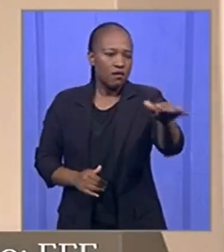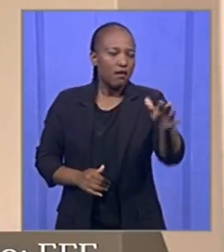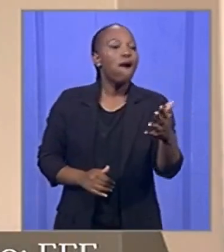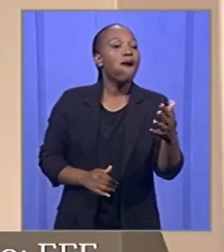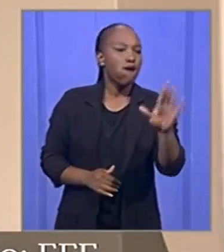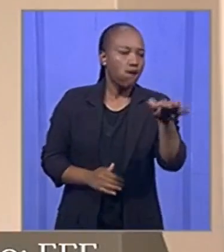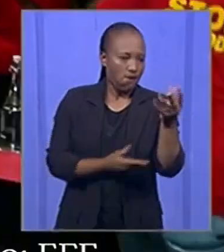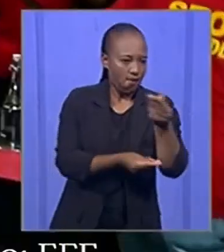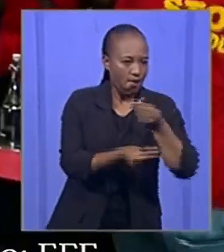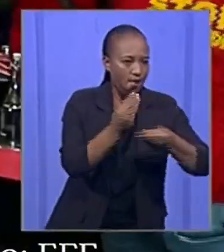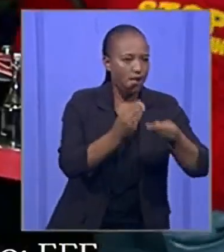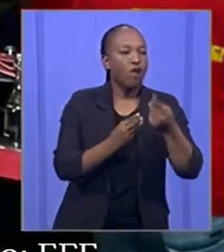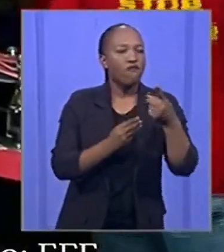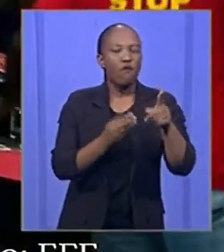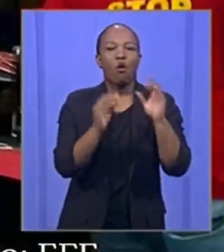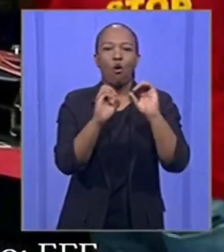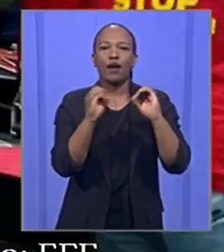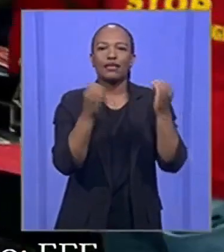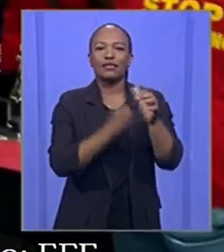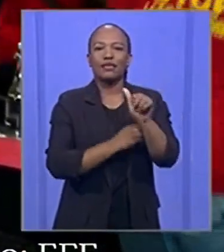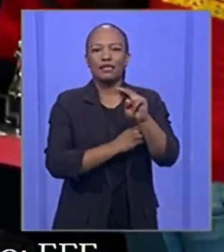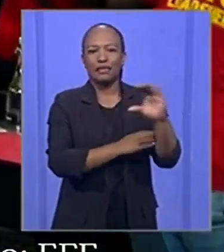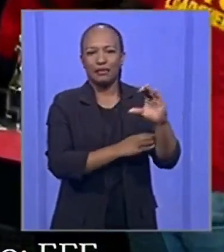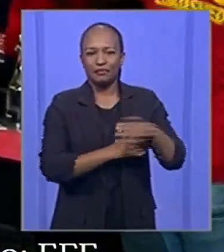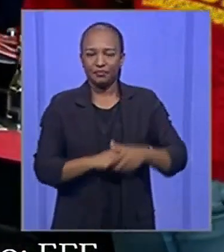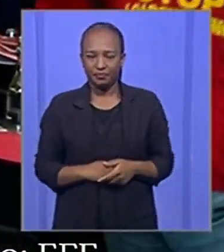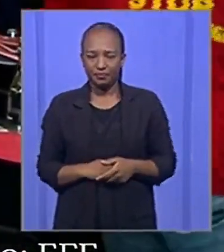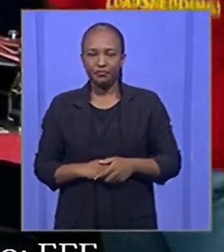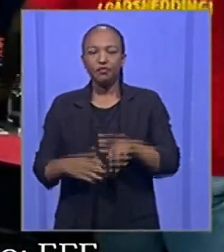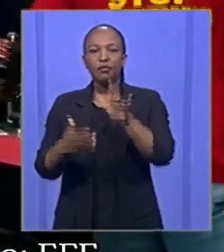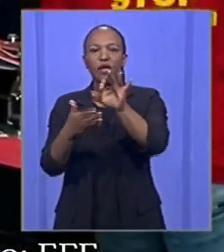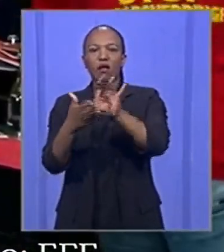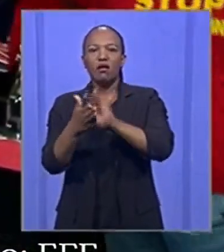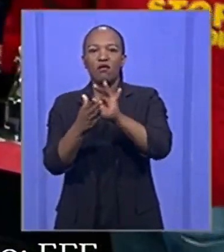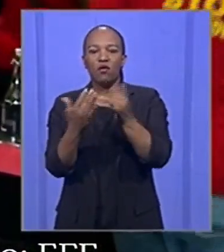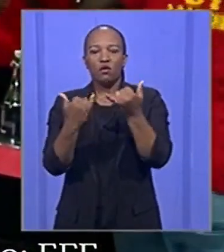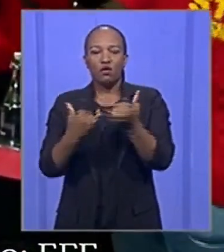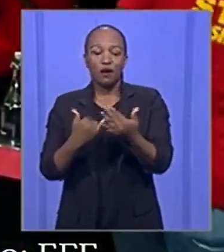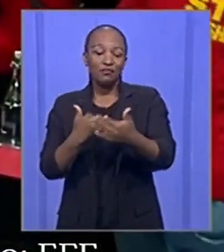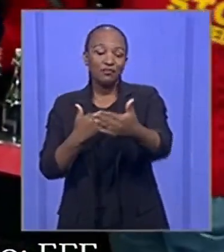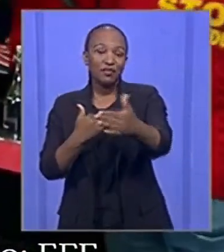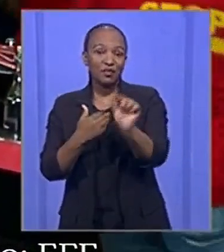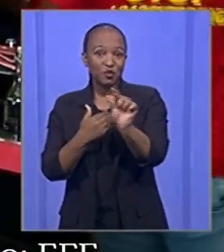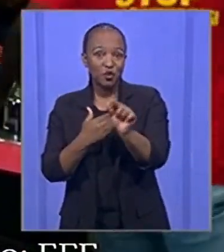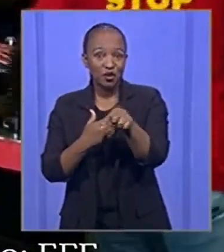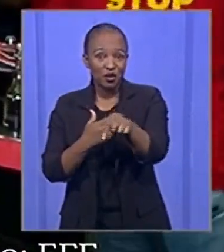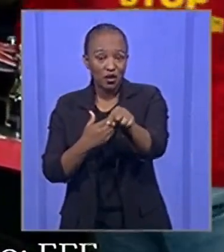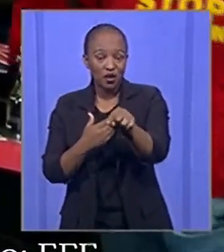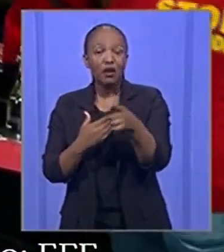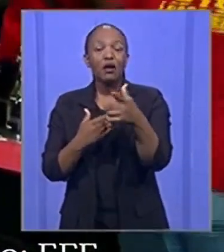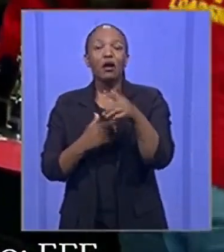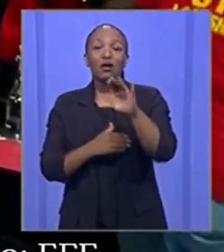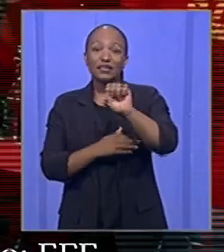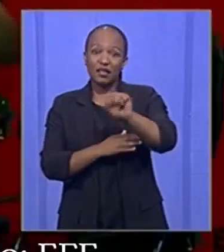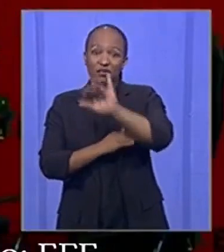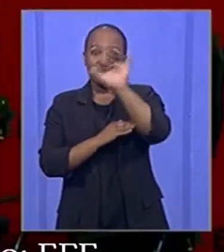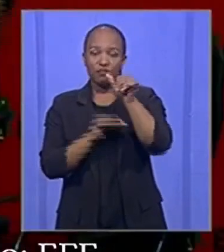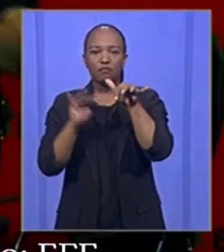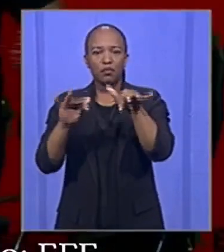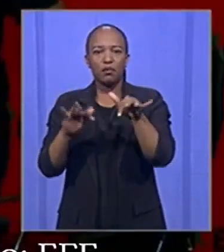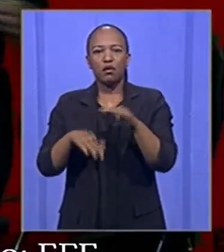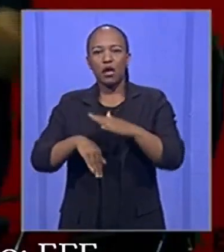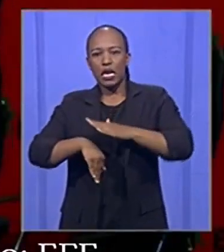of the organization. Ka dikgetho tse akaretsang tsa naha di ntse di atamela ka potlako ma-Afrika Borwa a na le